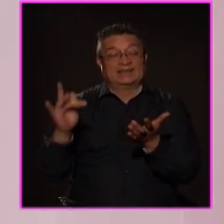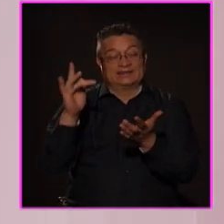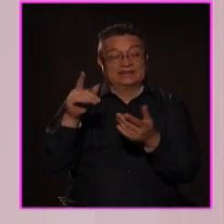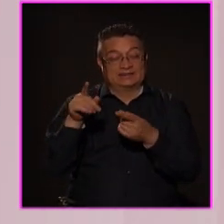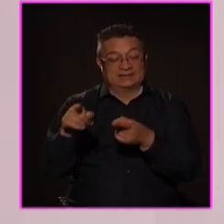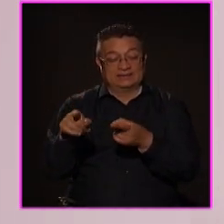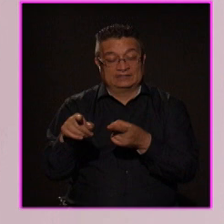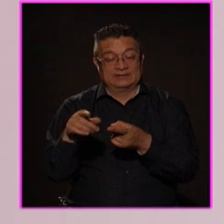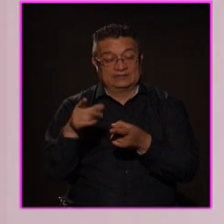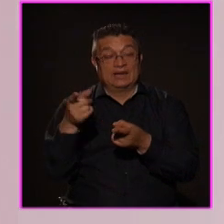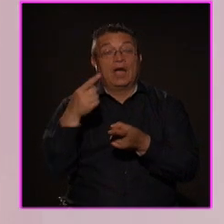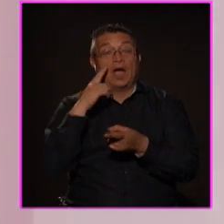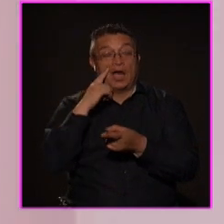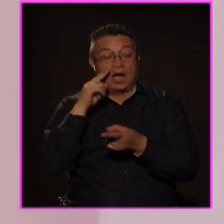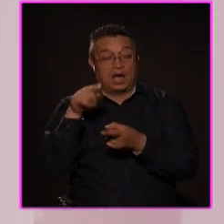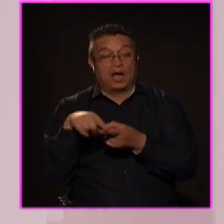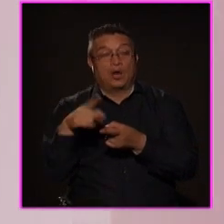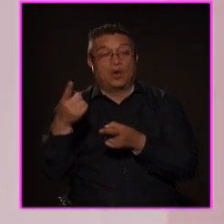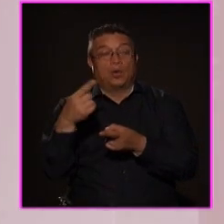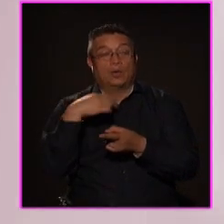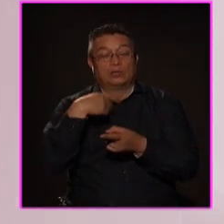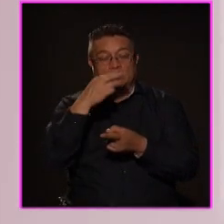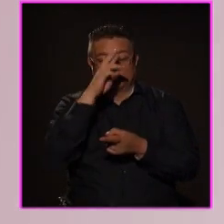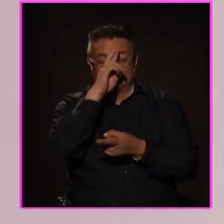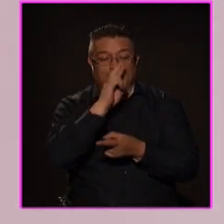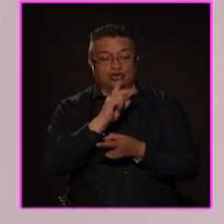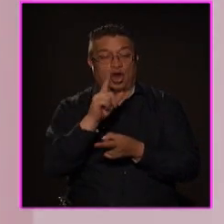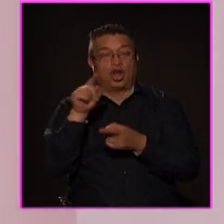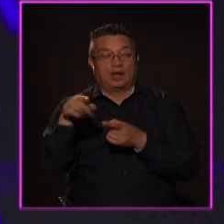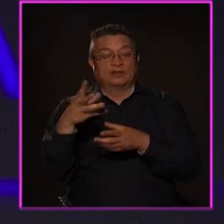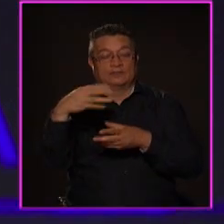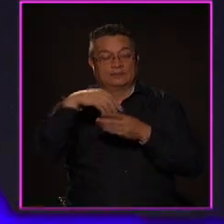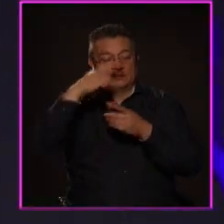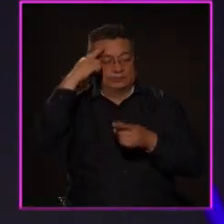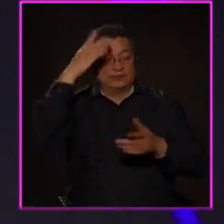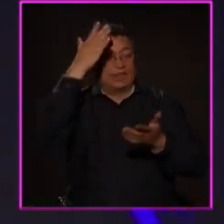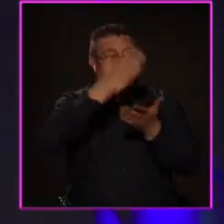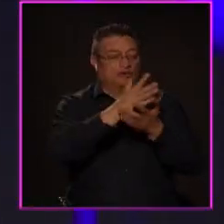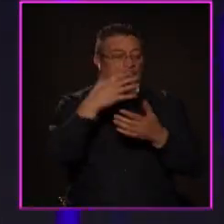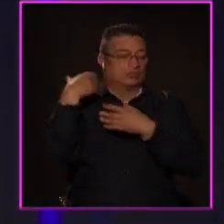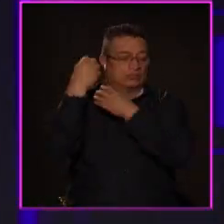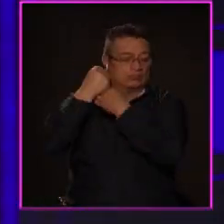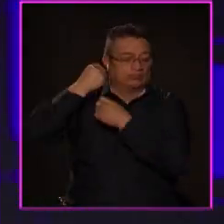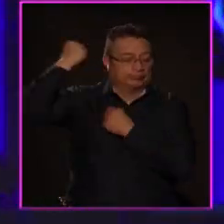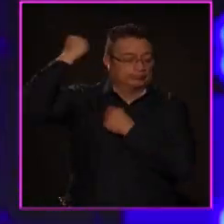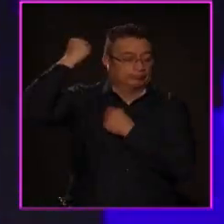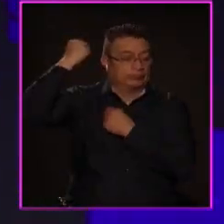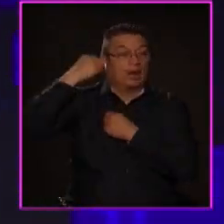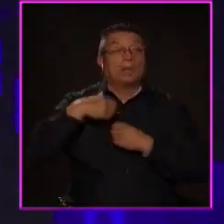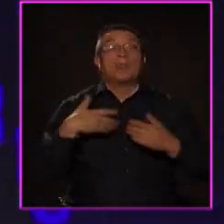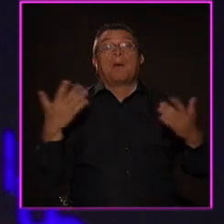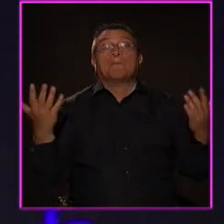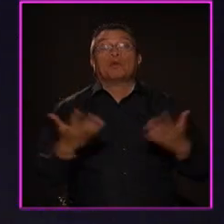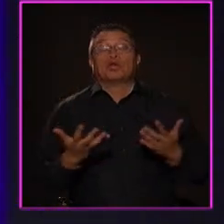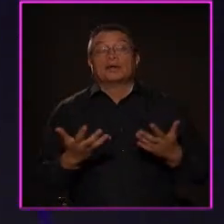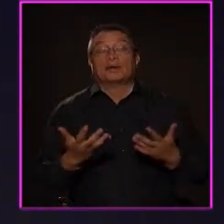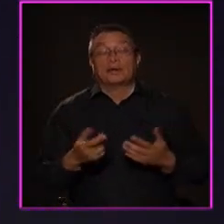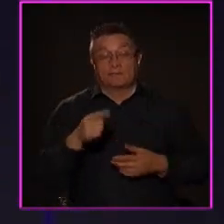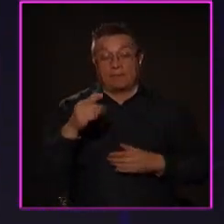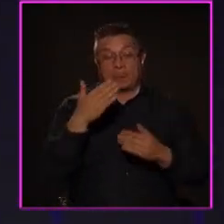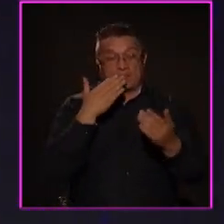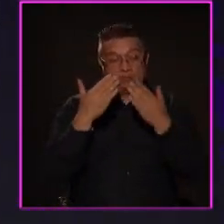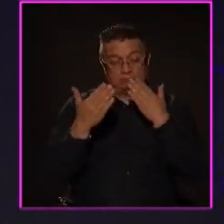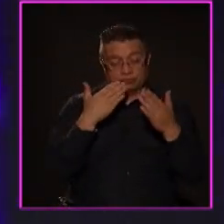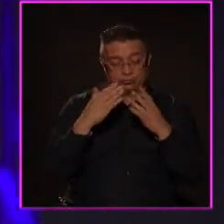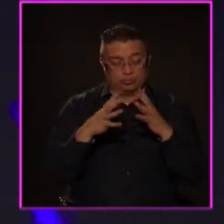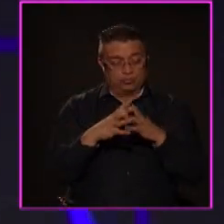his decision to commit suicide, right? The chatbot had very inappropriate conversations with the teenager. So